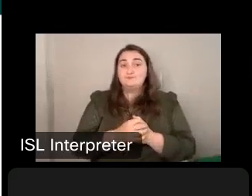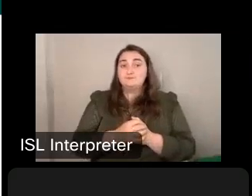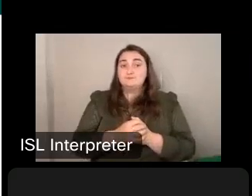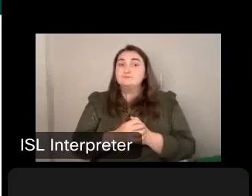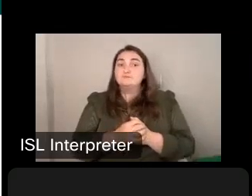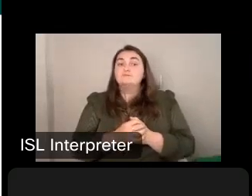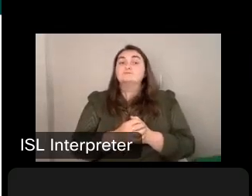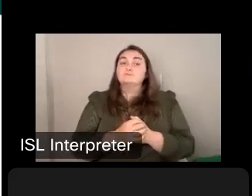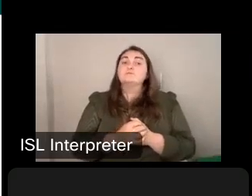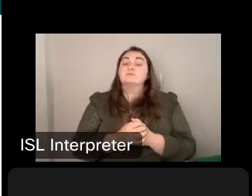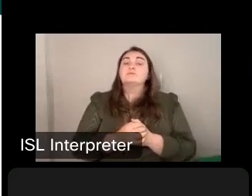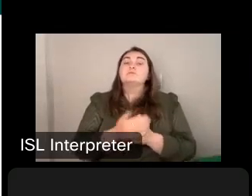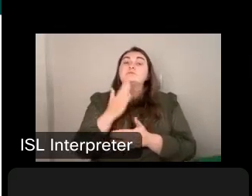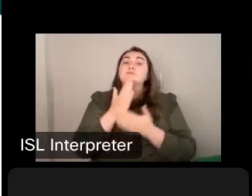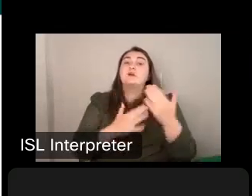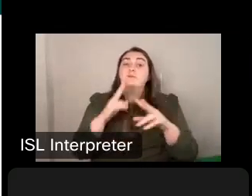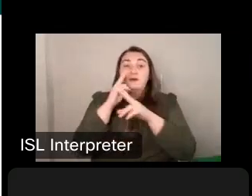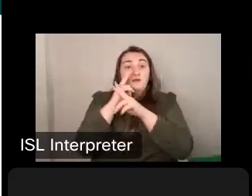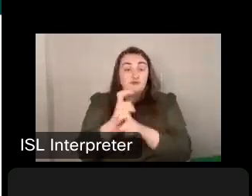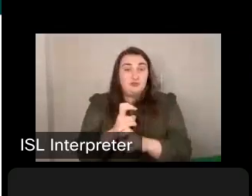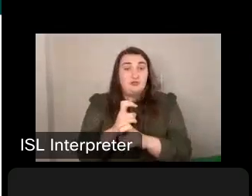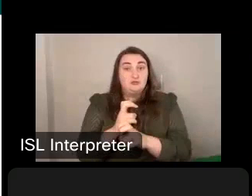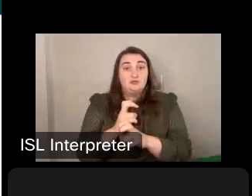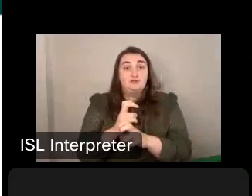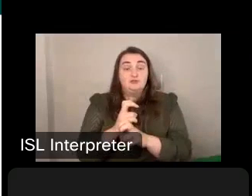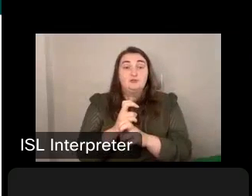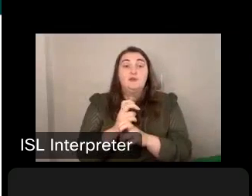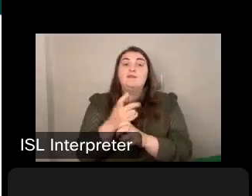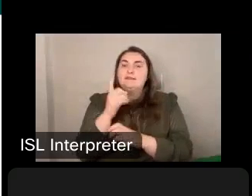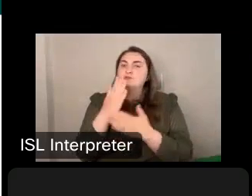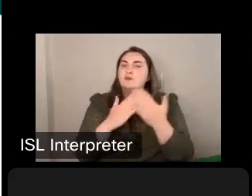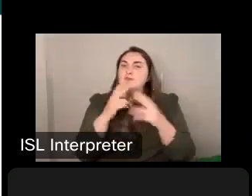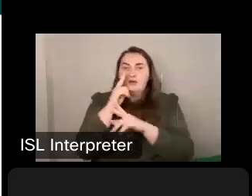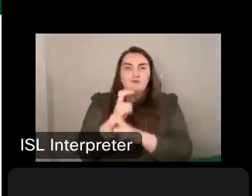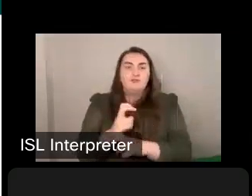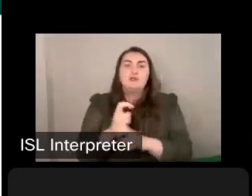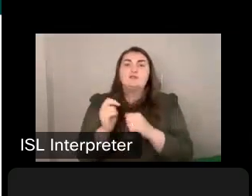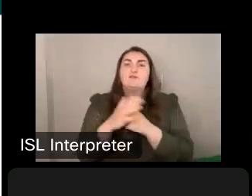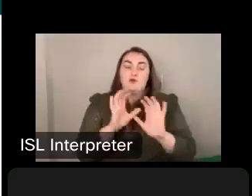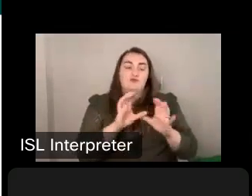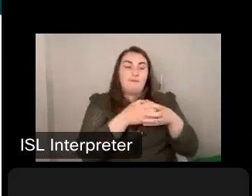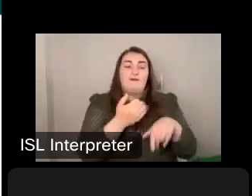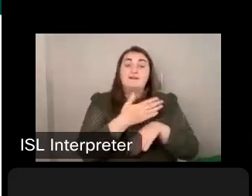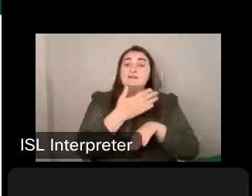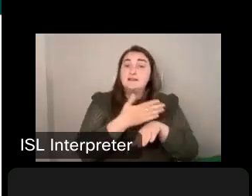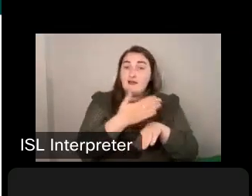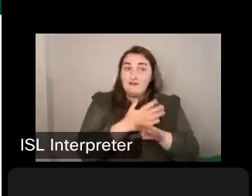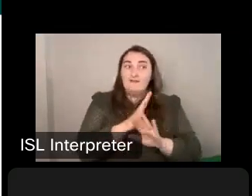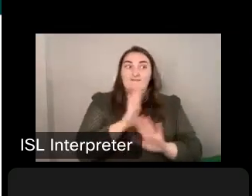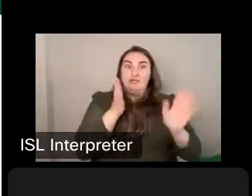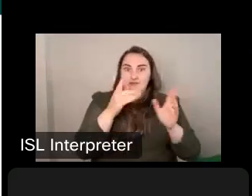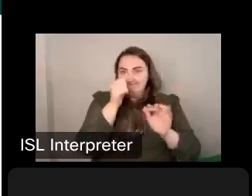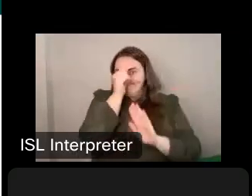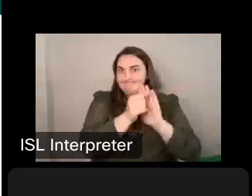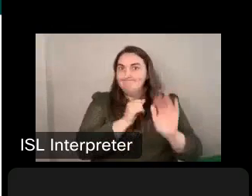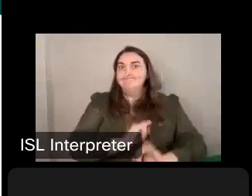Again, some research here from Sweden. They did some qualitative research in terms of a group of healthcare staff who all experienced adverse